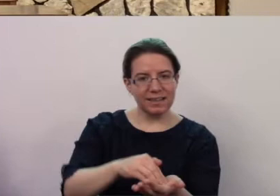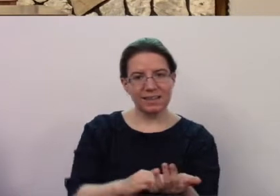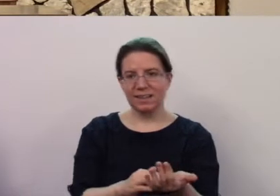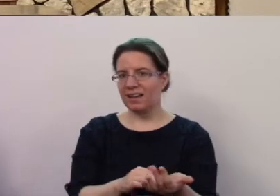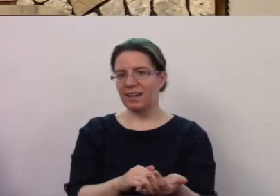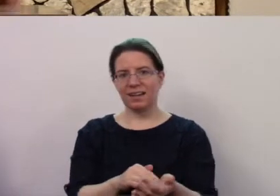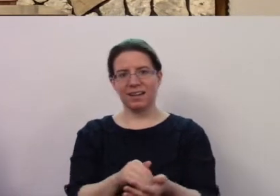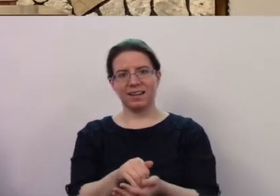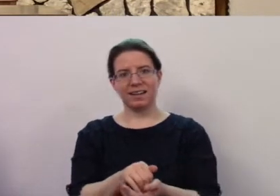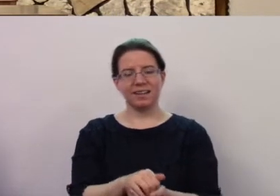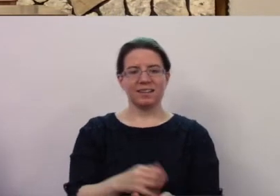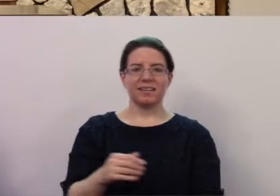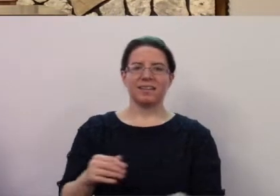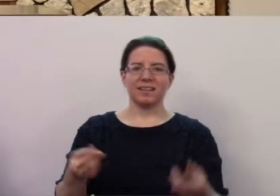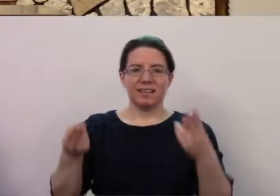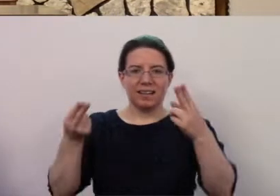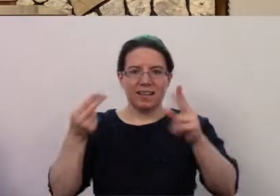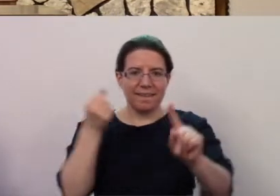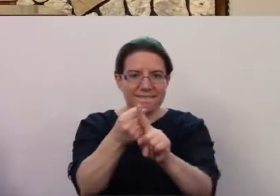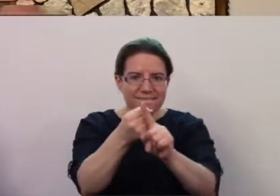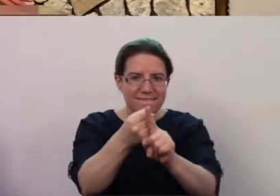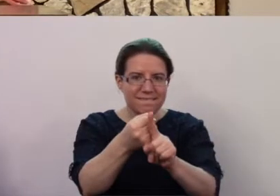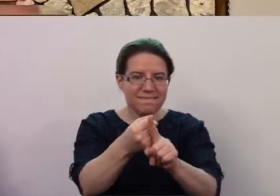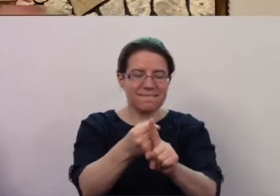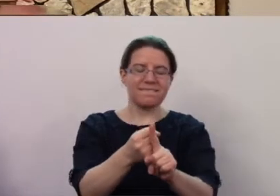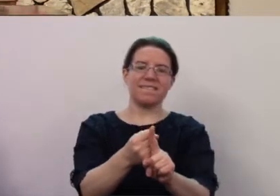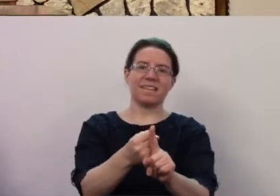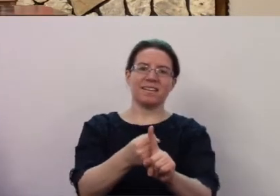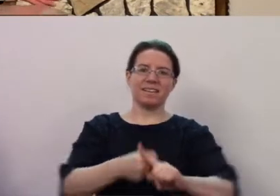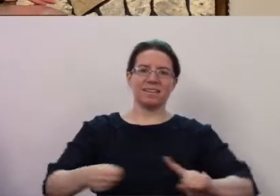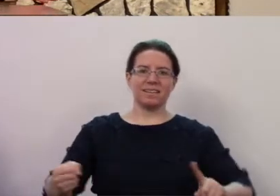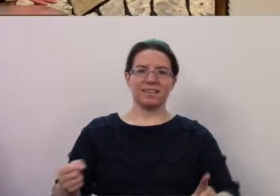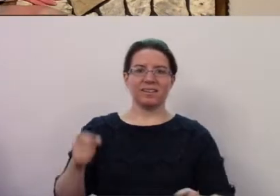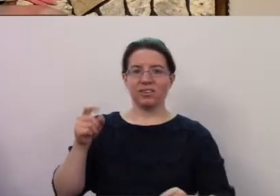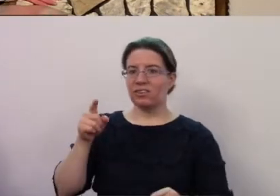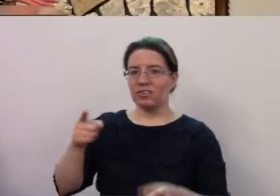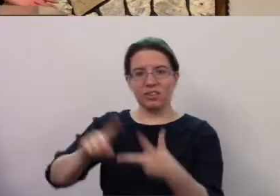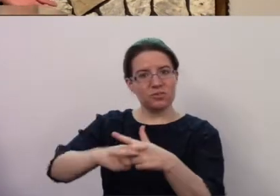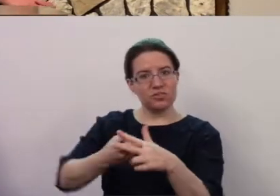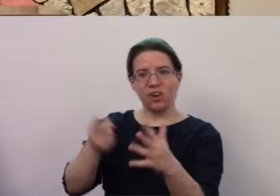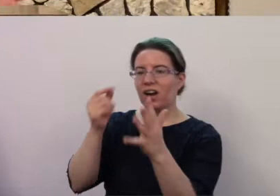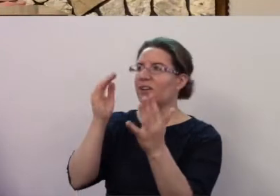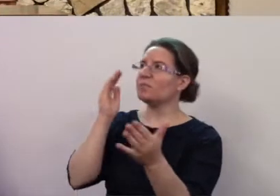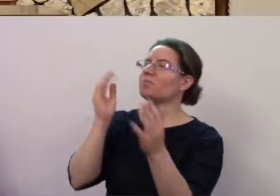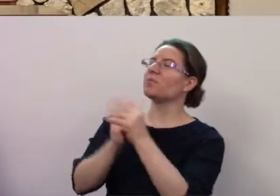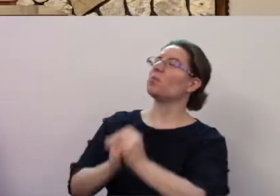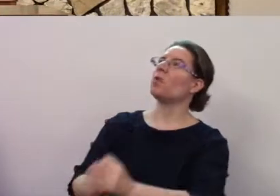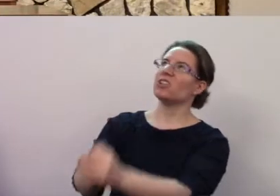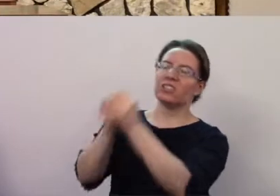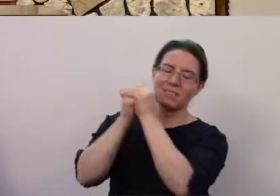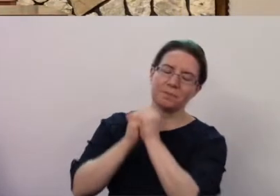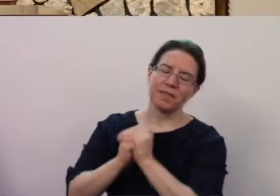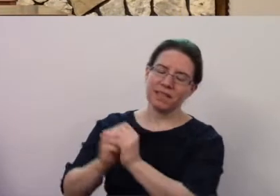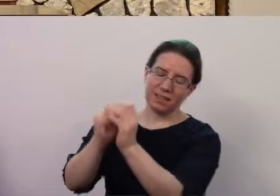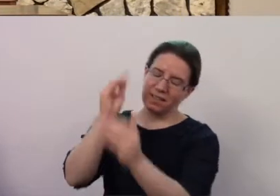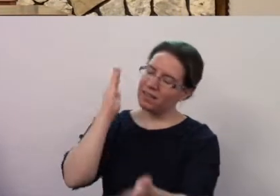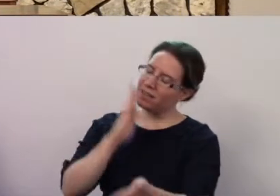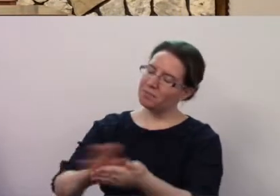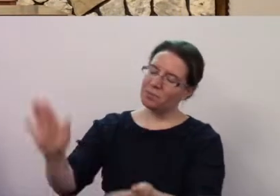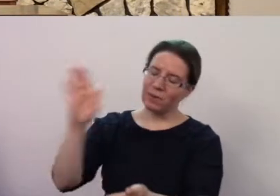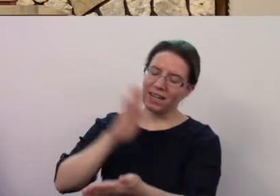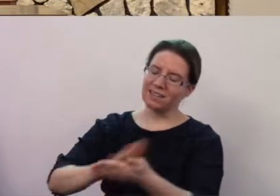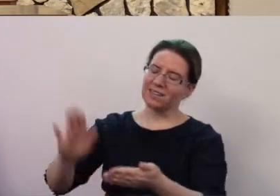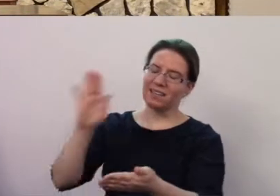your default setting? The default setting of somebody that's been born of the water and of the Spirit? It's worship and